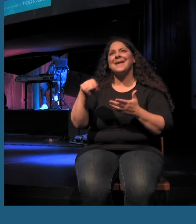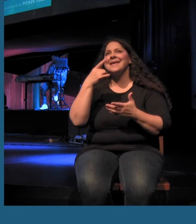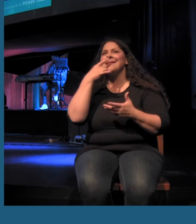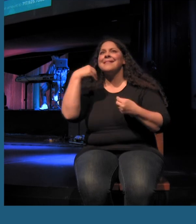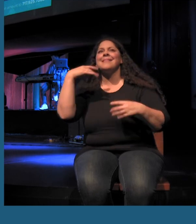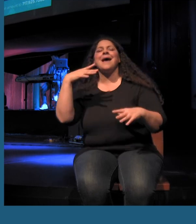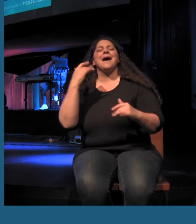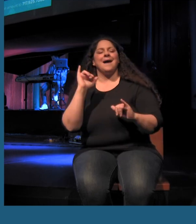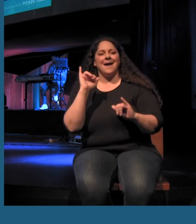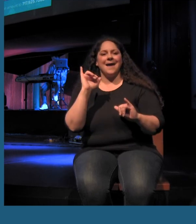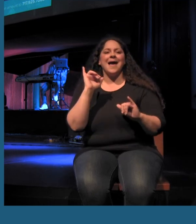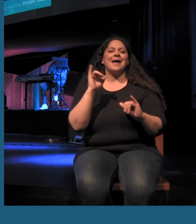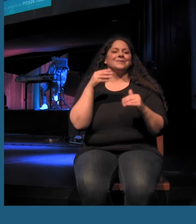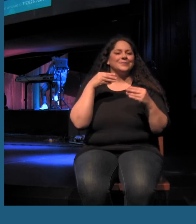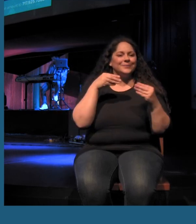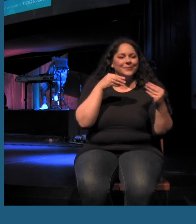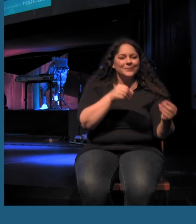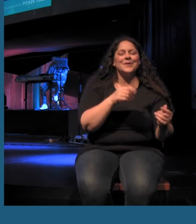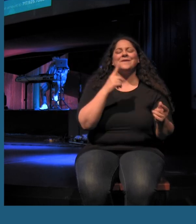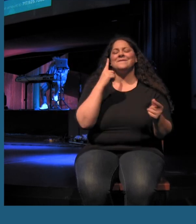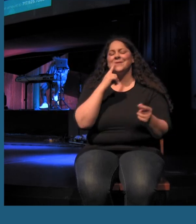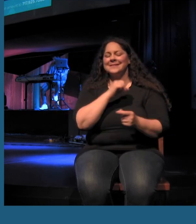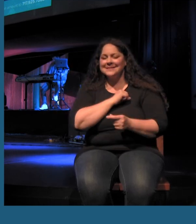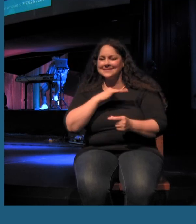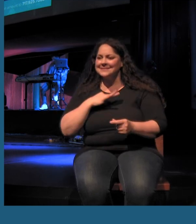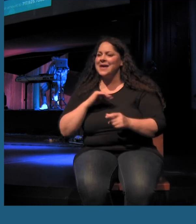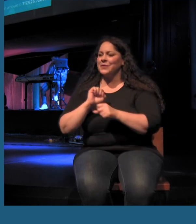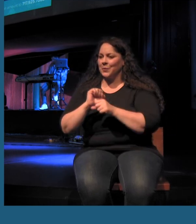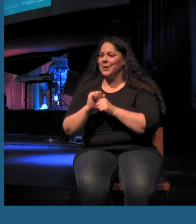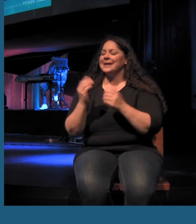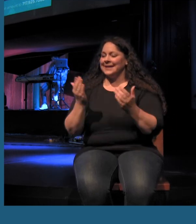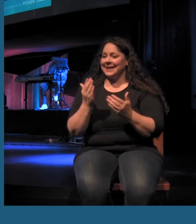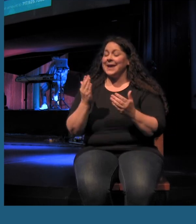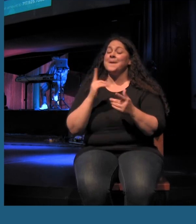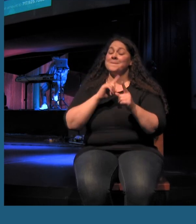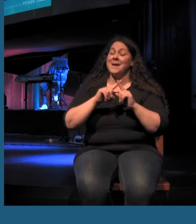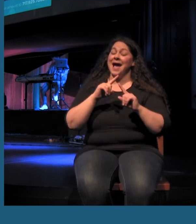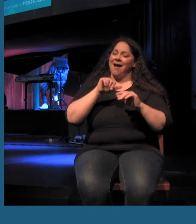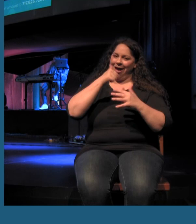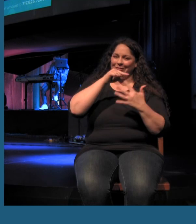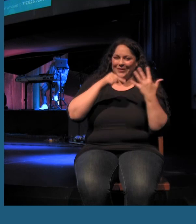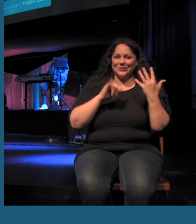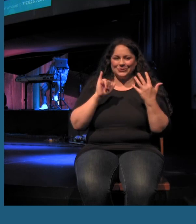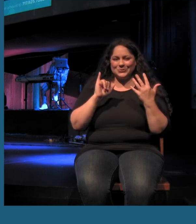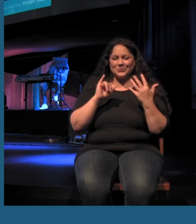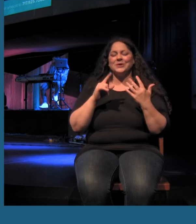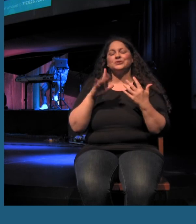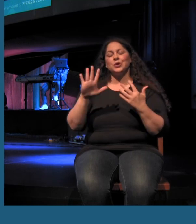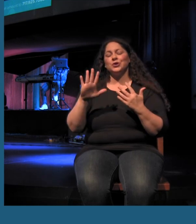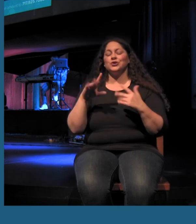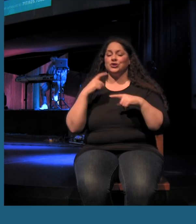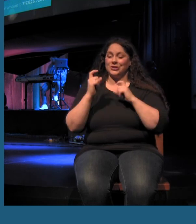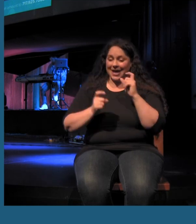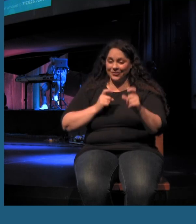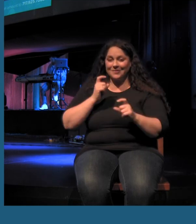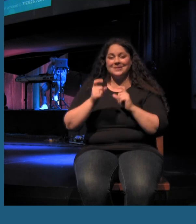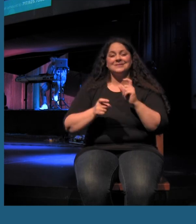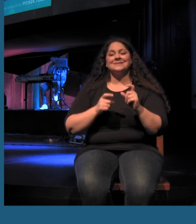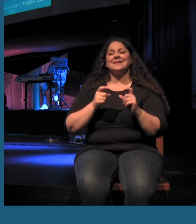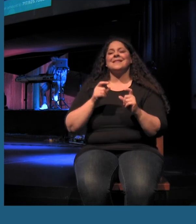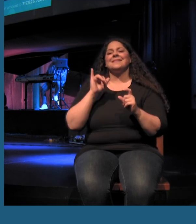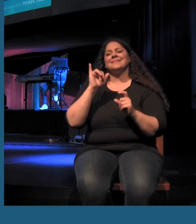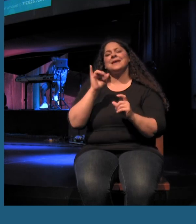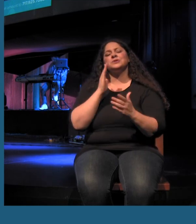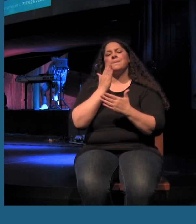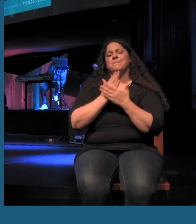the expenses, for the administrating, all the things that we do here. So your generosity and your faithfulness in giving really is a way for you to be